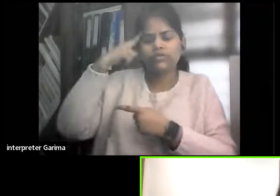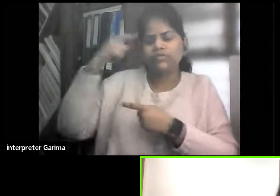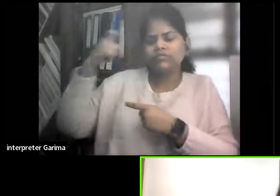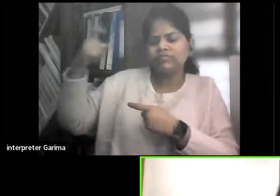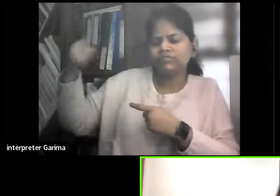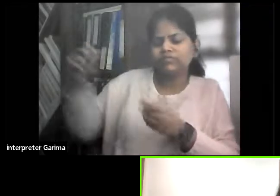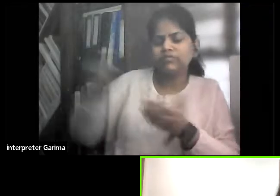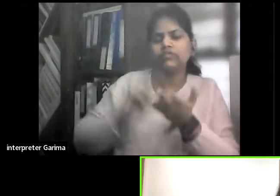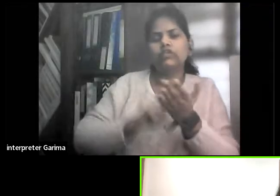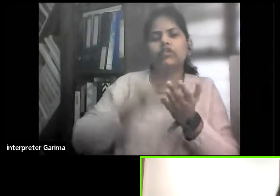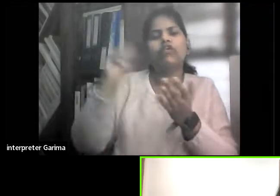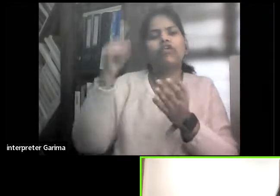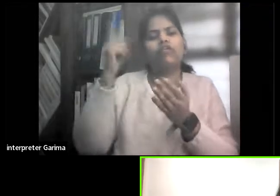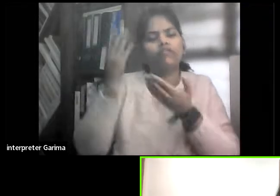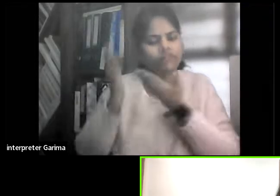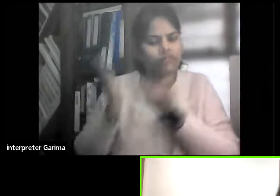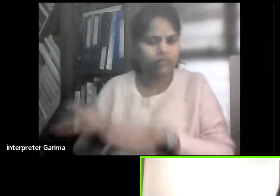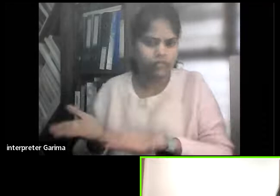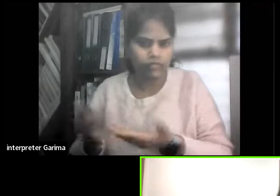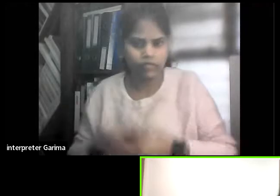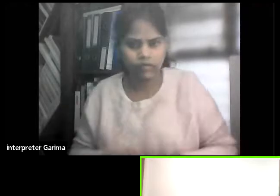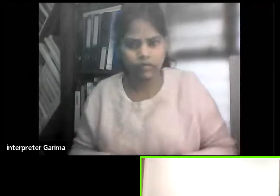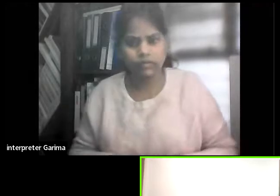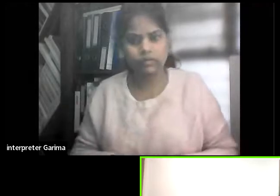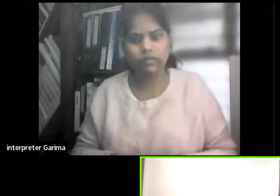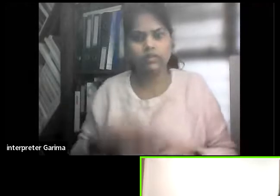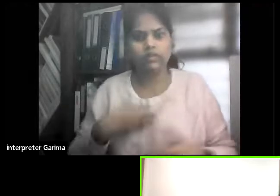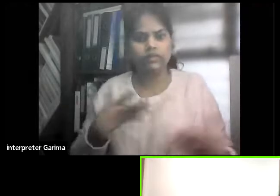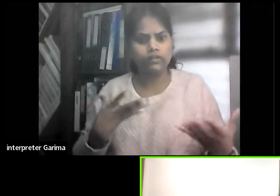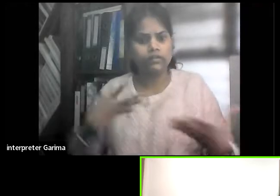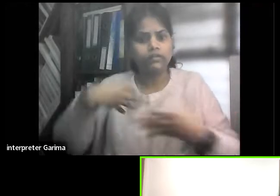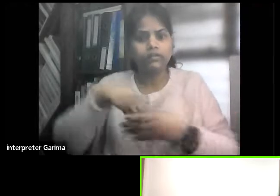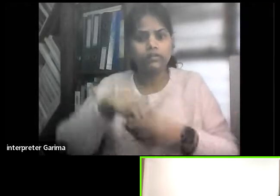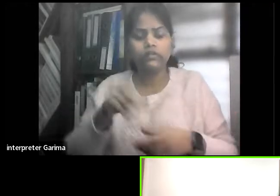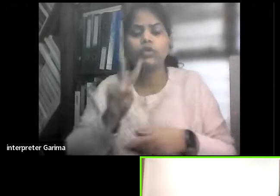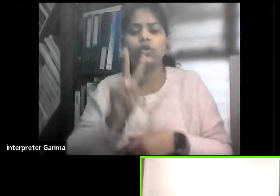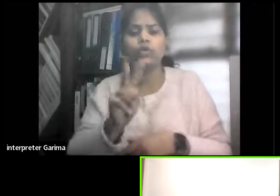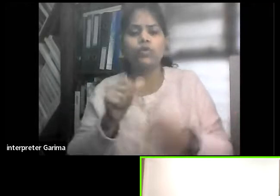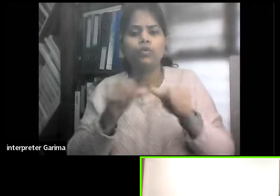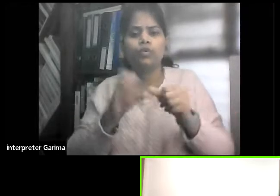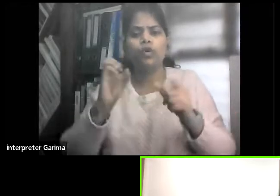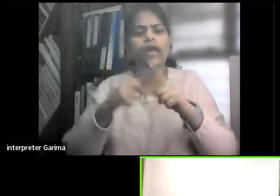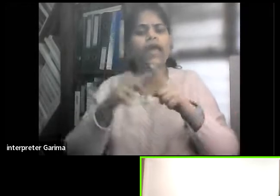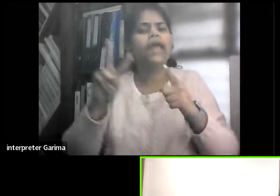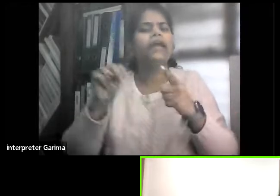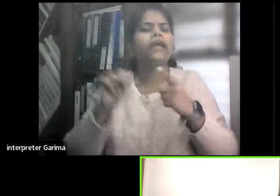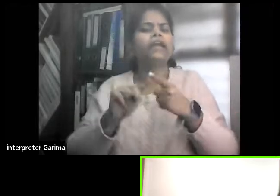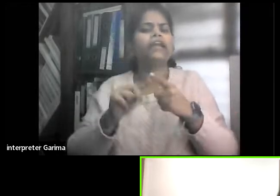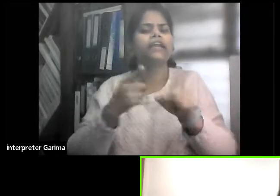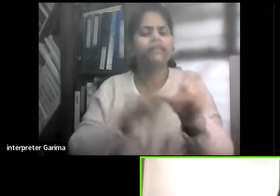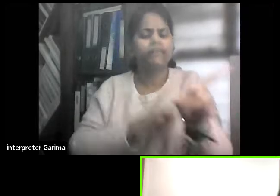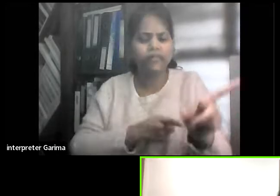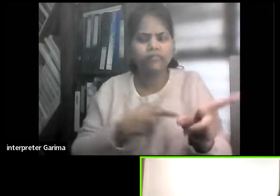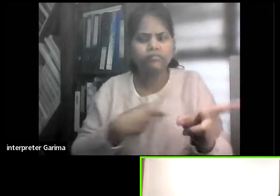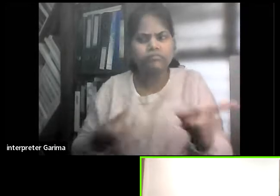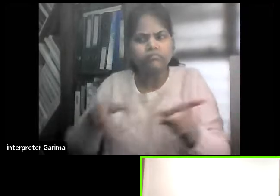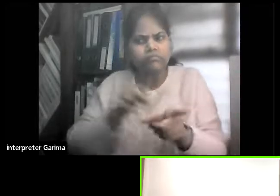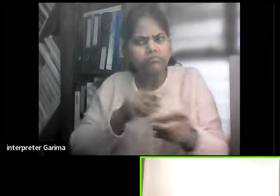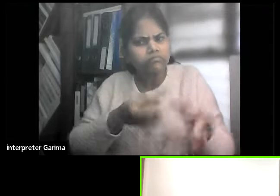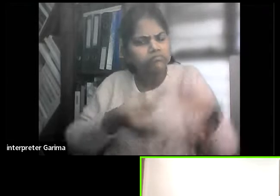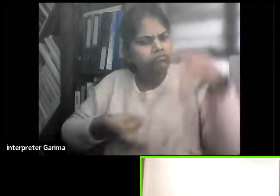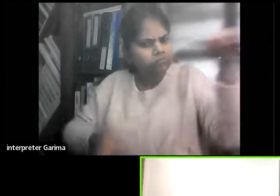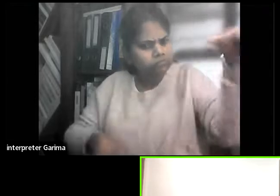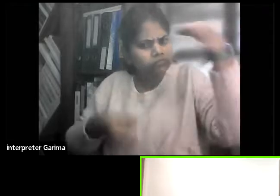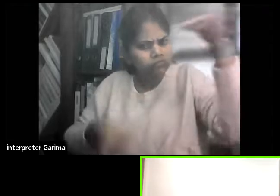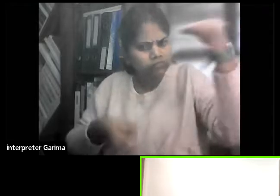Connerton, this collective memory is constructed and legitimated by two activities repeatedly performed, that is, commemorative practices